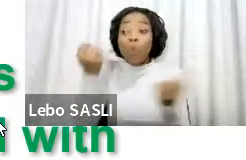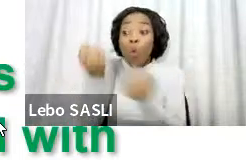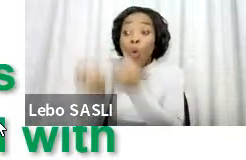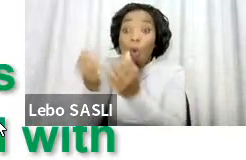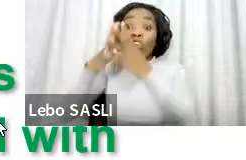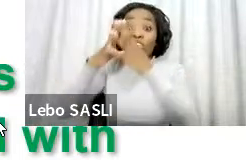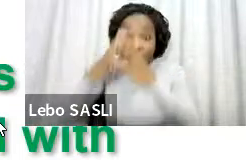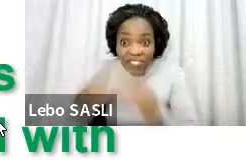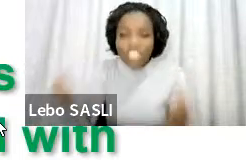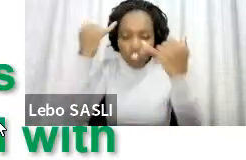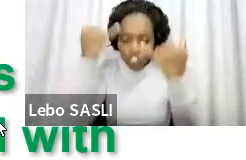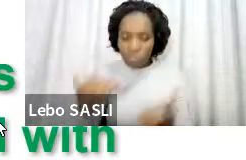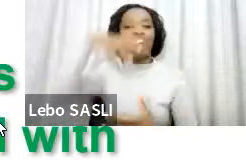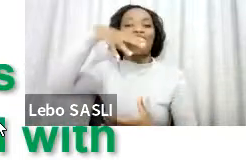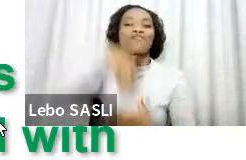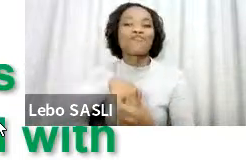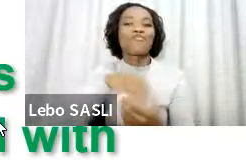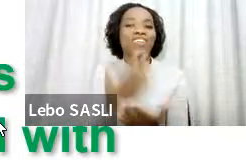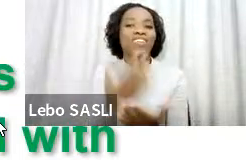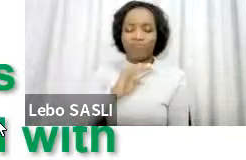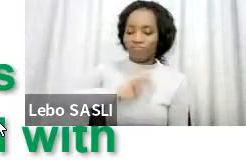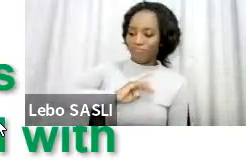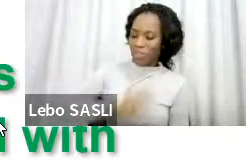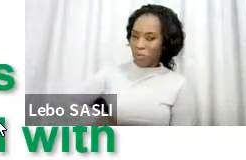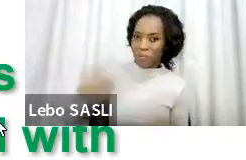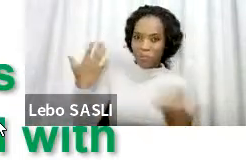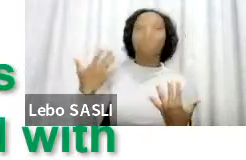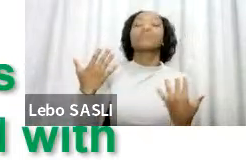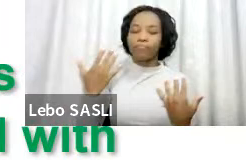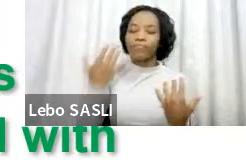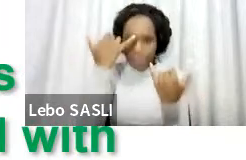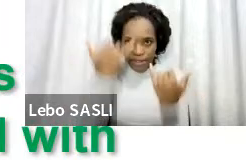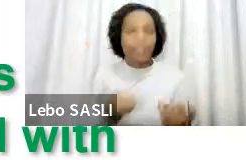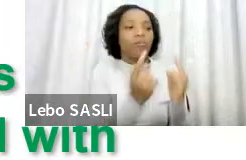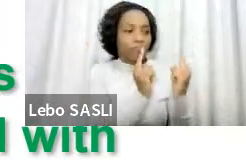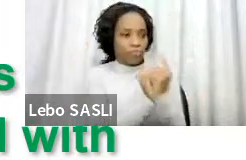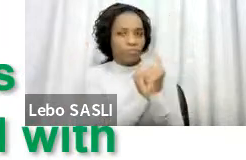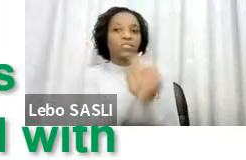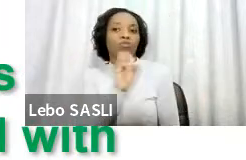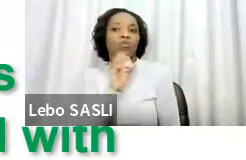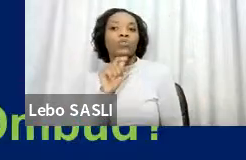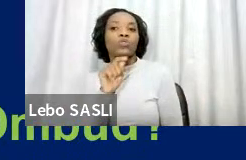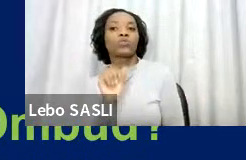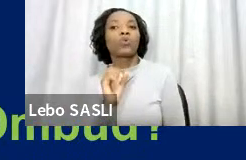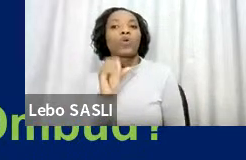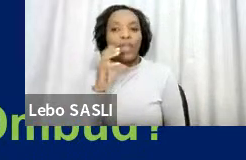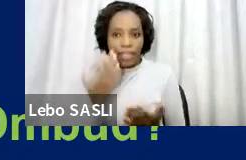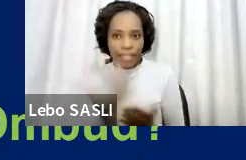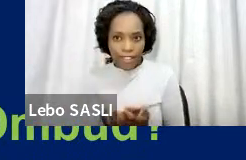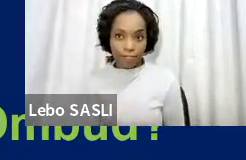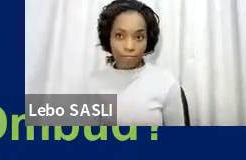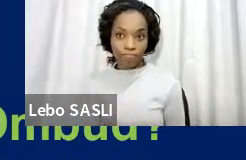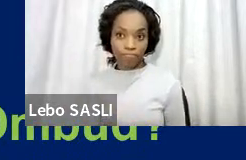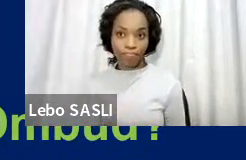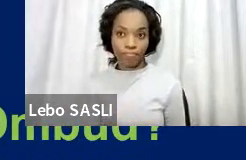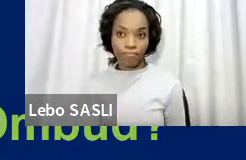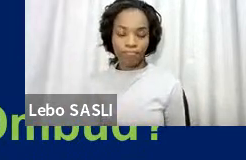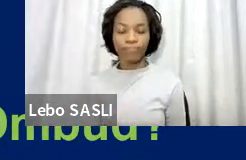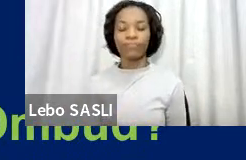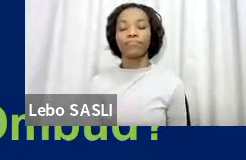are finalized and you still feel aggrieved. You are most welcome to contact the Office of the Tax Ombudsman.